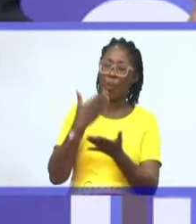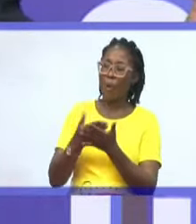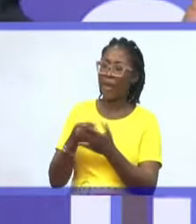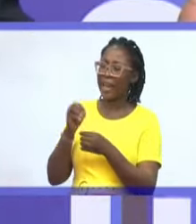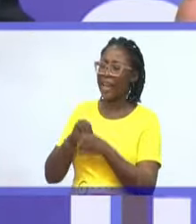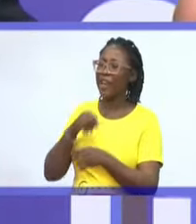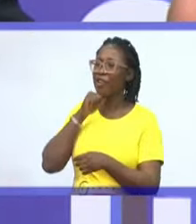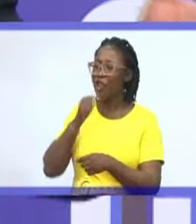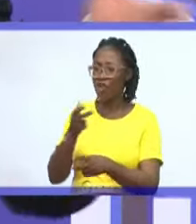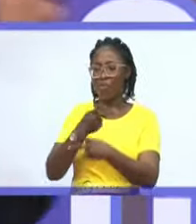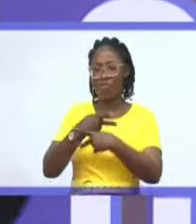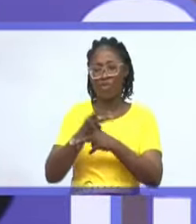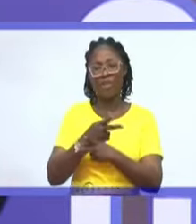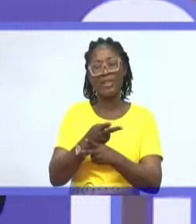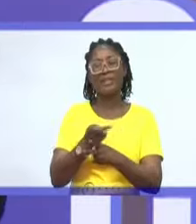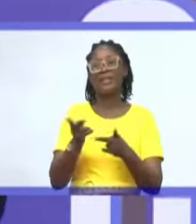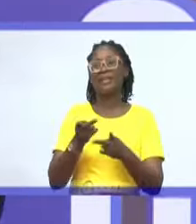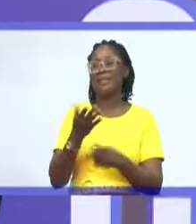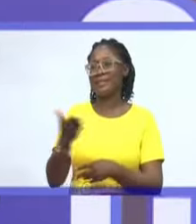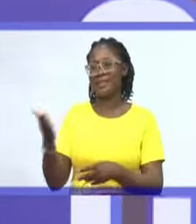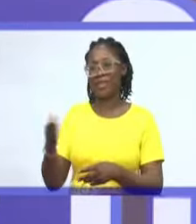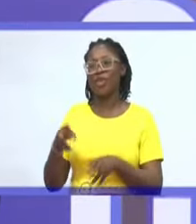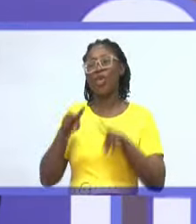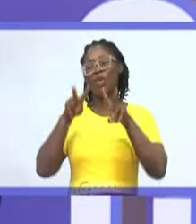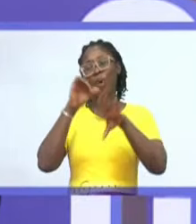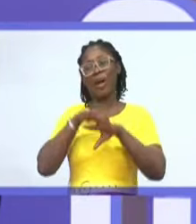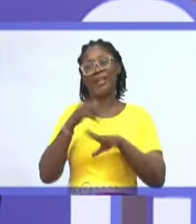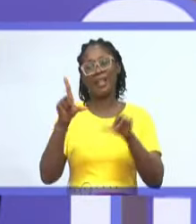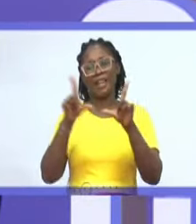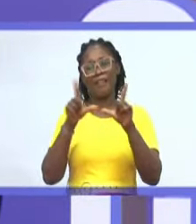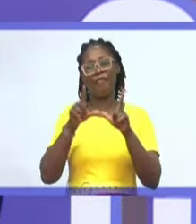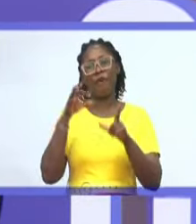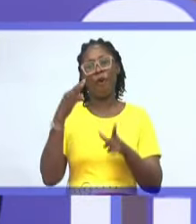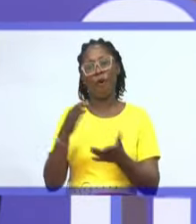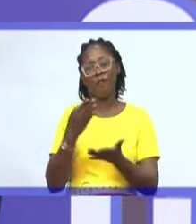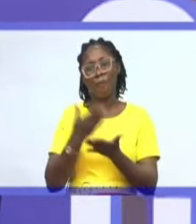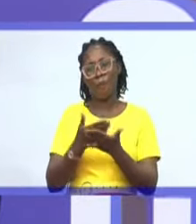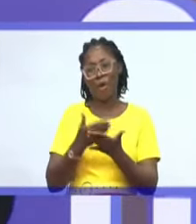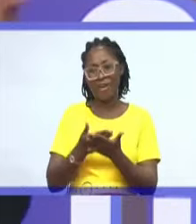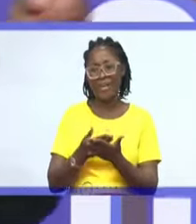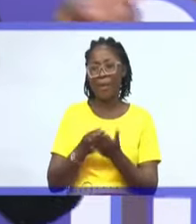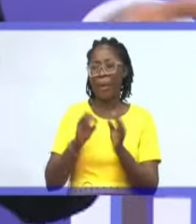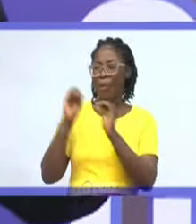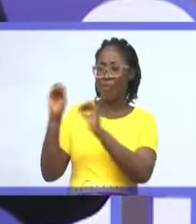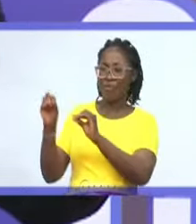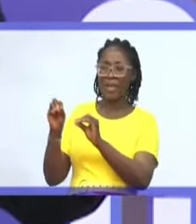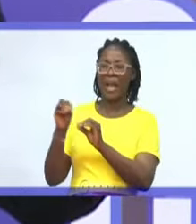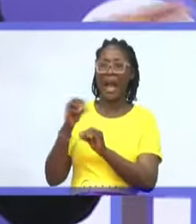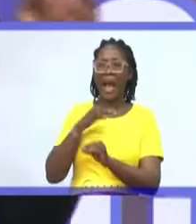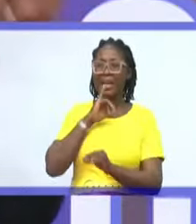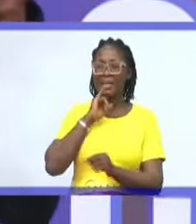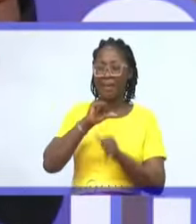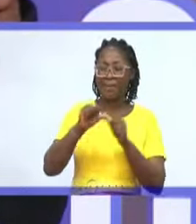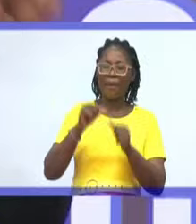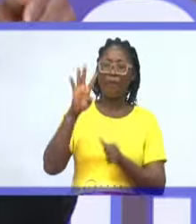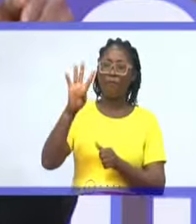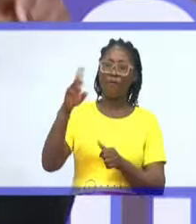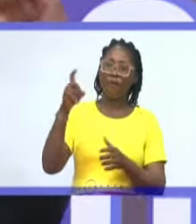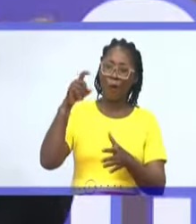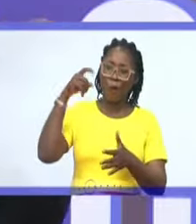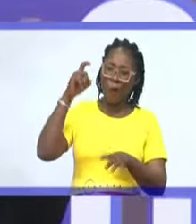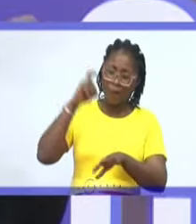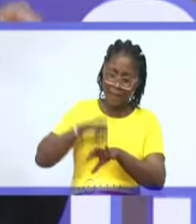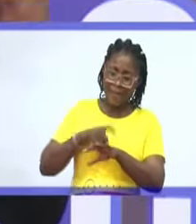space. Look at your level of your money supply. It's about four times your productive supply. Your